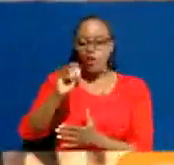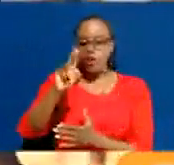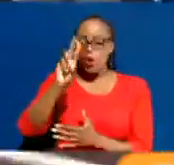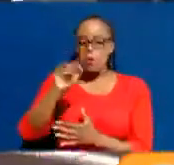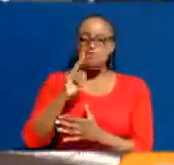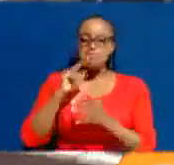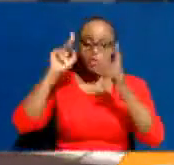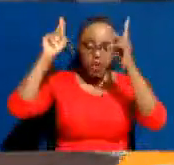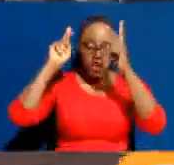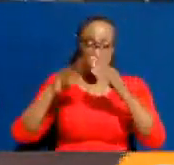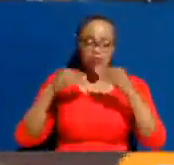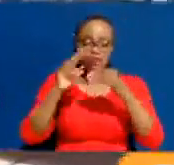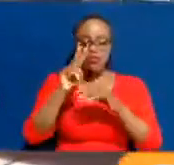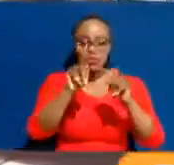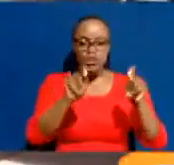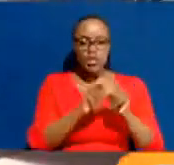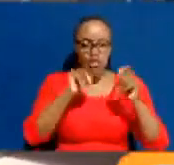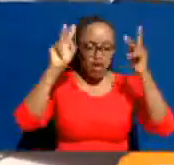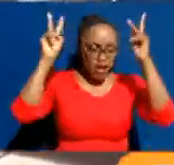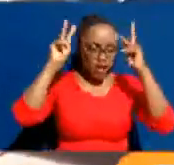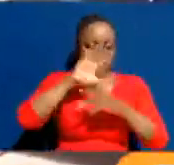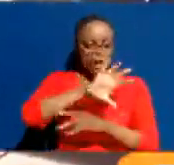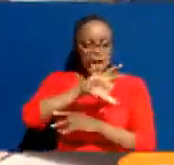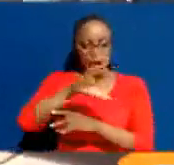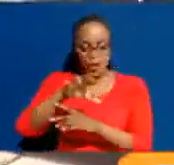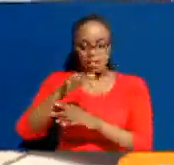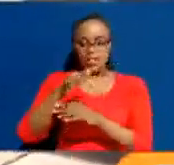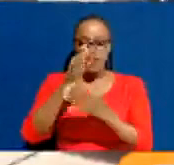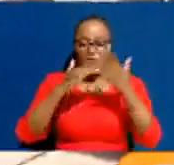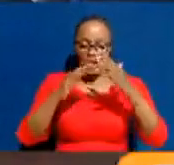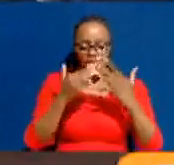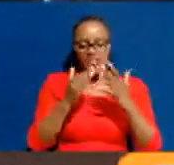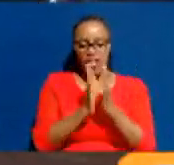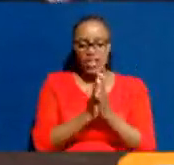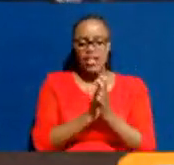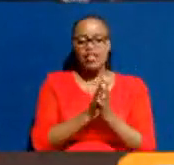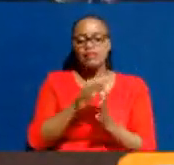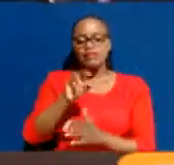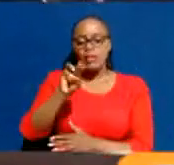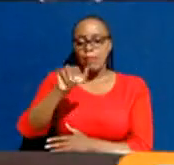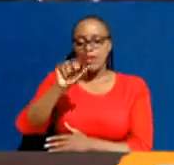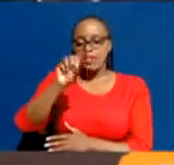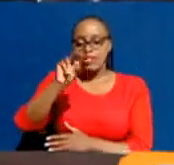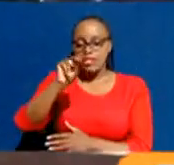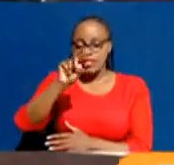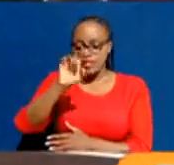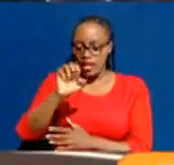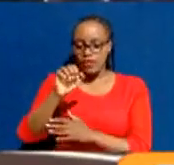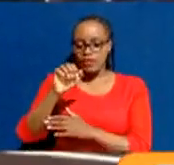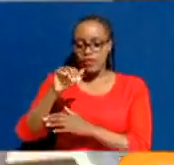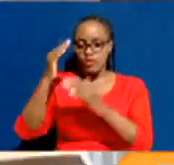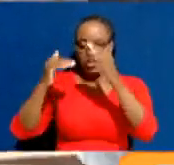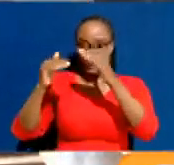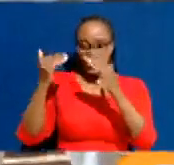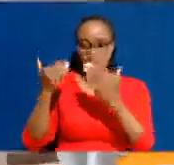will present two teams, the Kakamega County Karate Club and Masinde Muliro University Karate Team. Uma, who is also the Kakamega